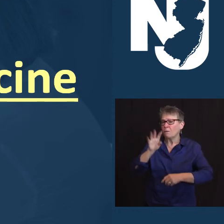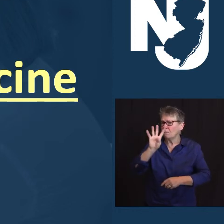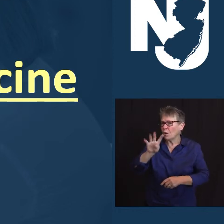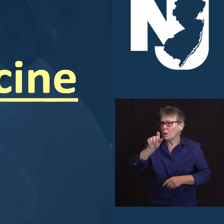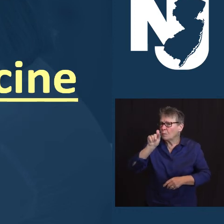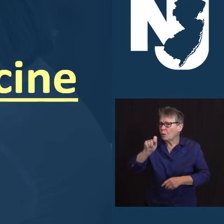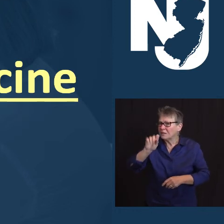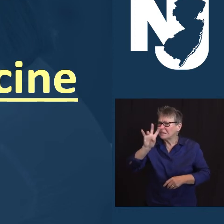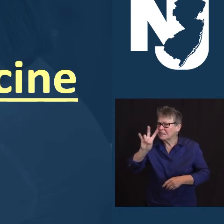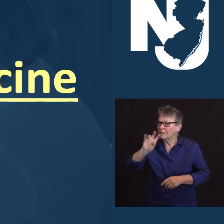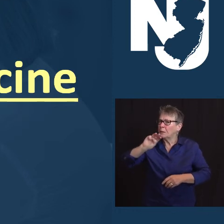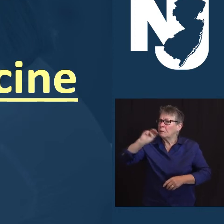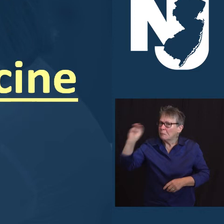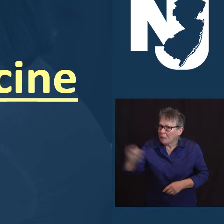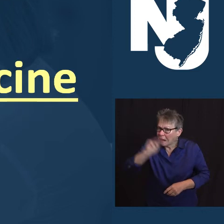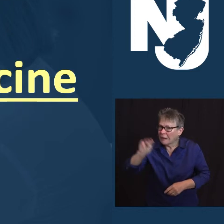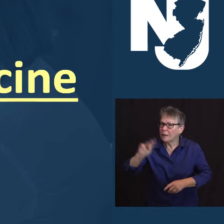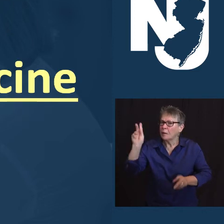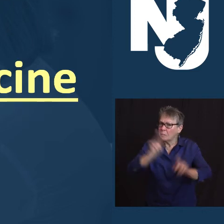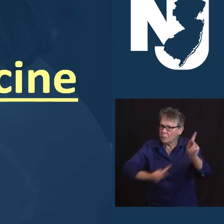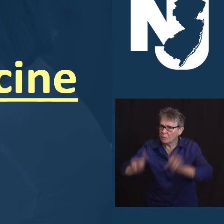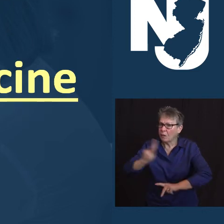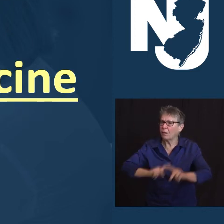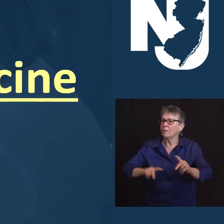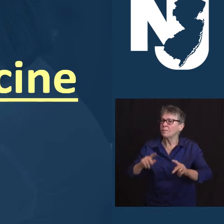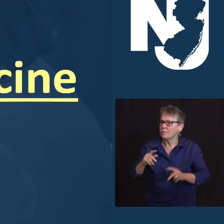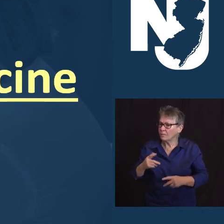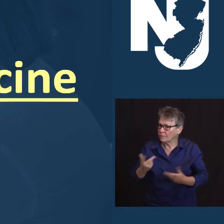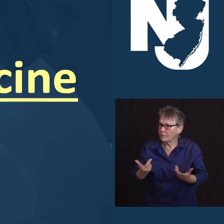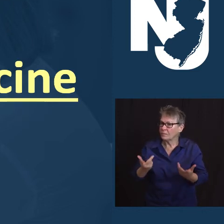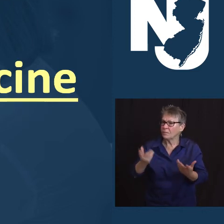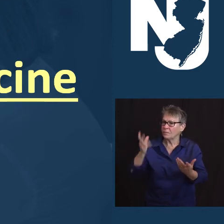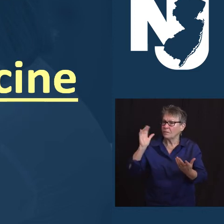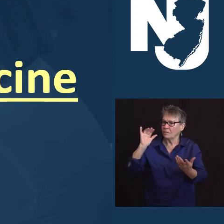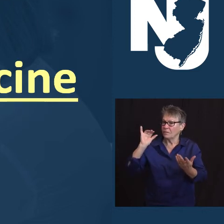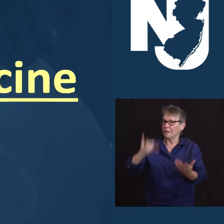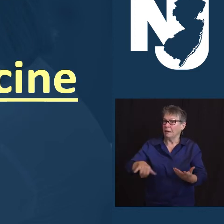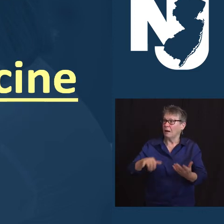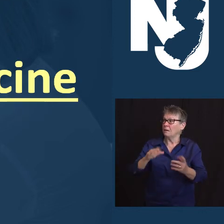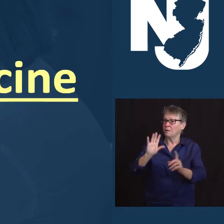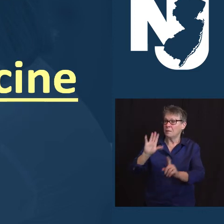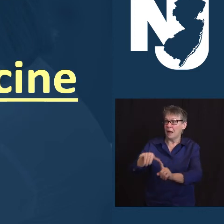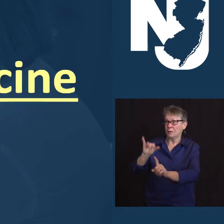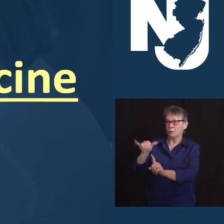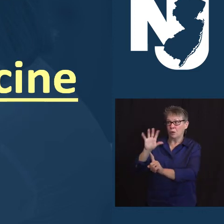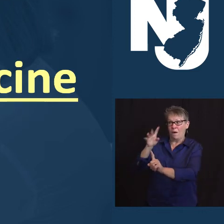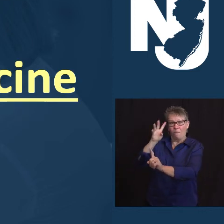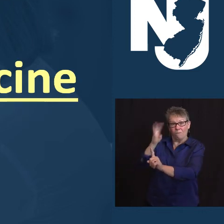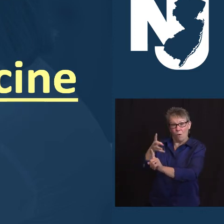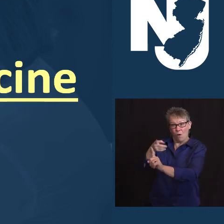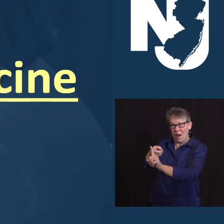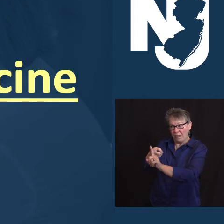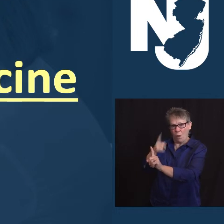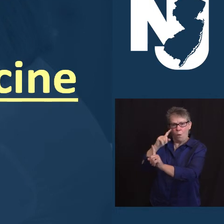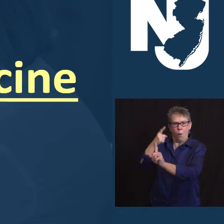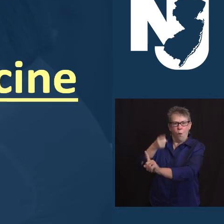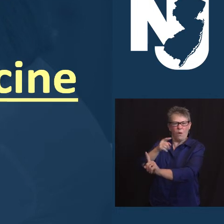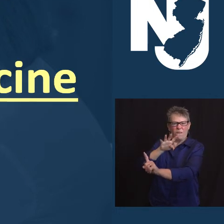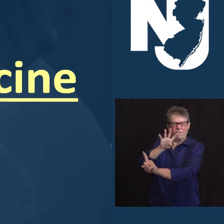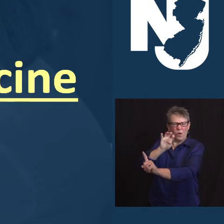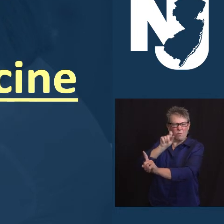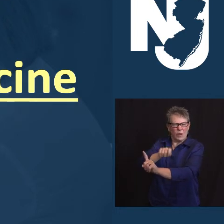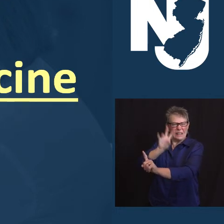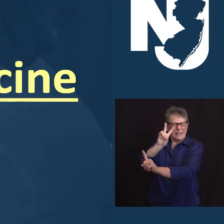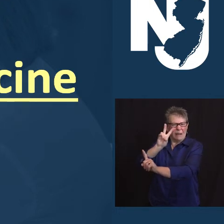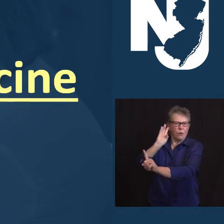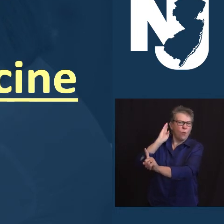that Memorial Day to 4th of July window. We are definitely on our way, but we need much greater supply to get the vaccination